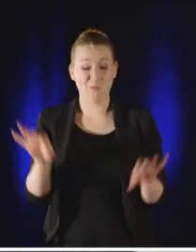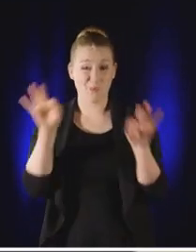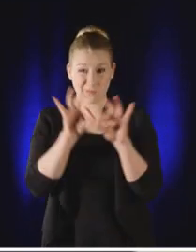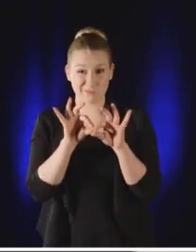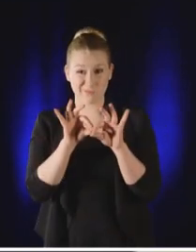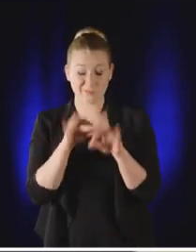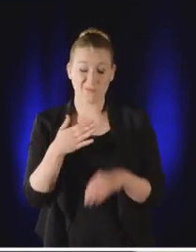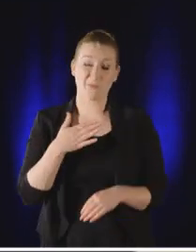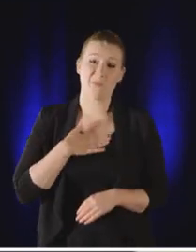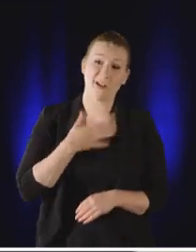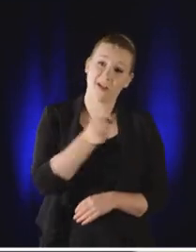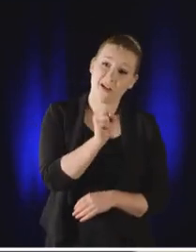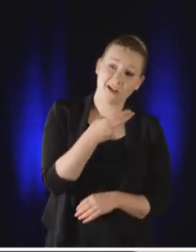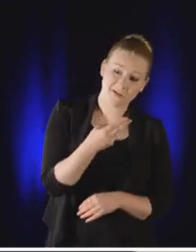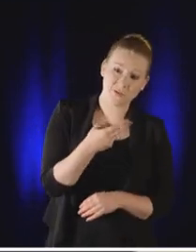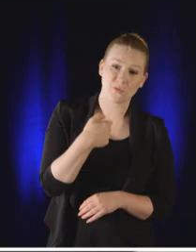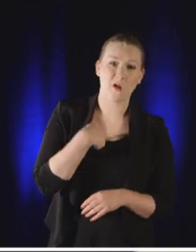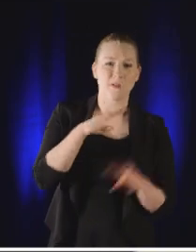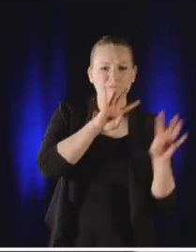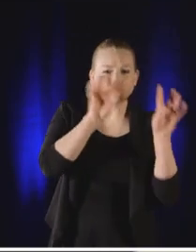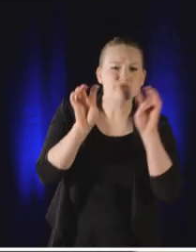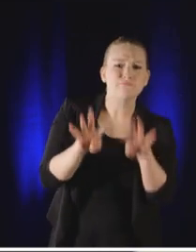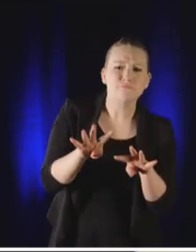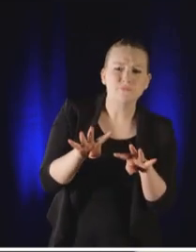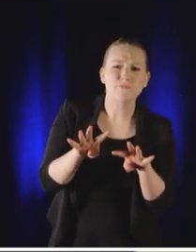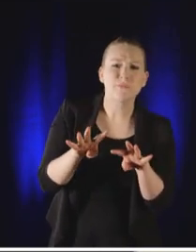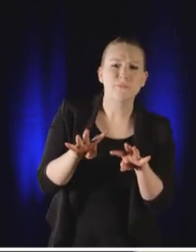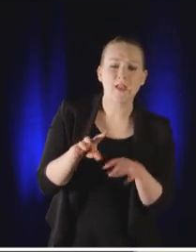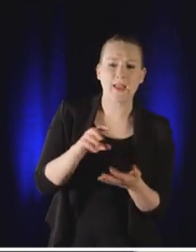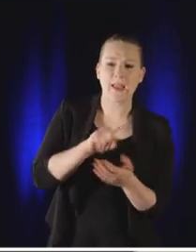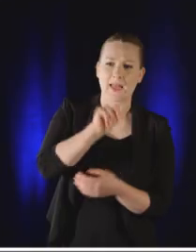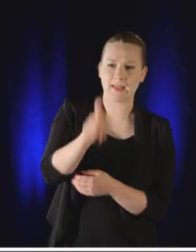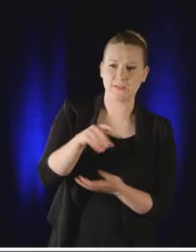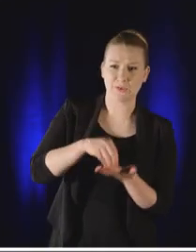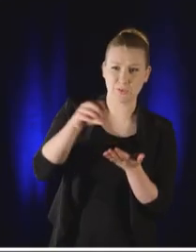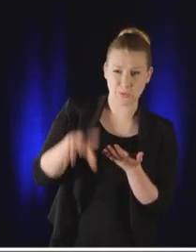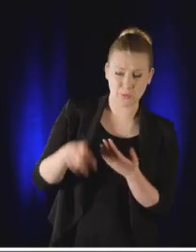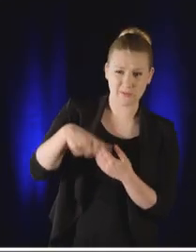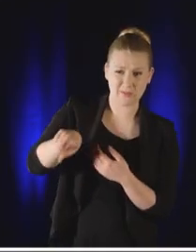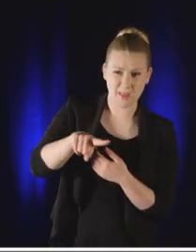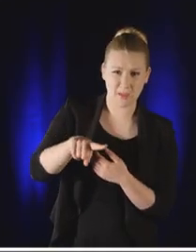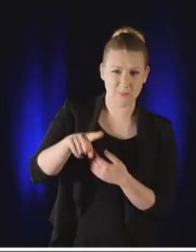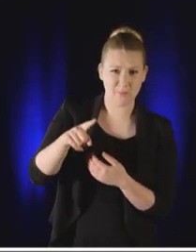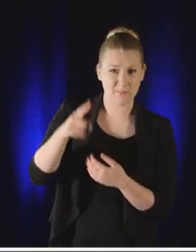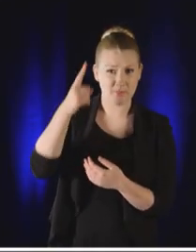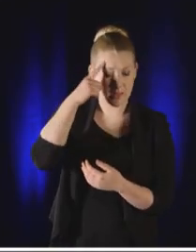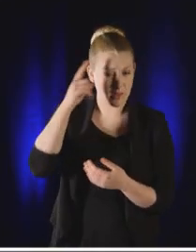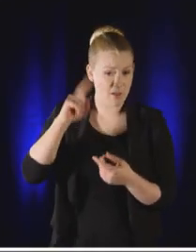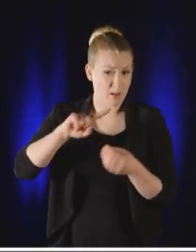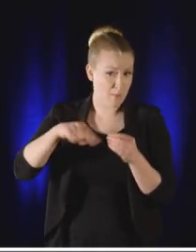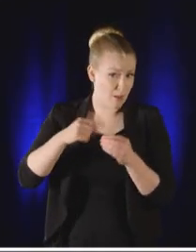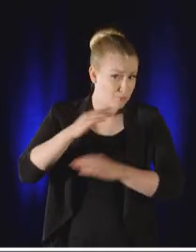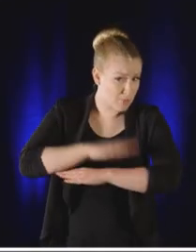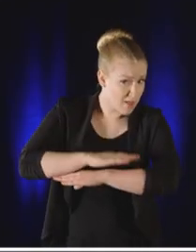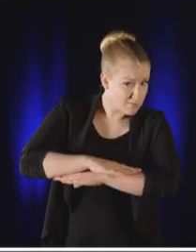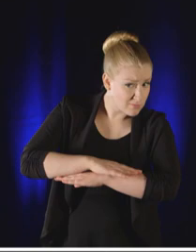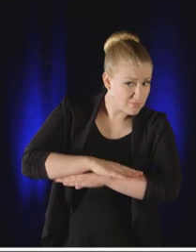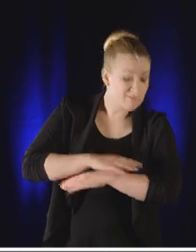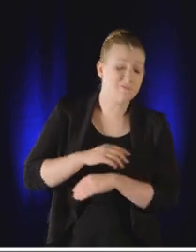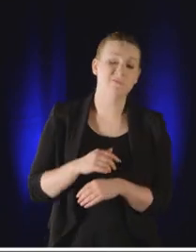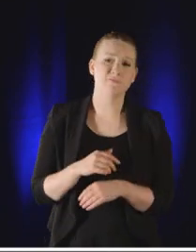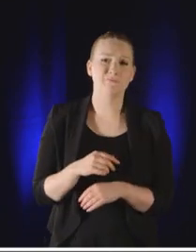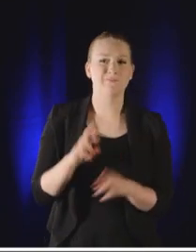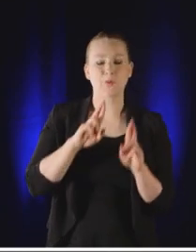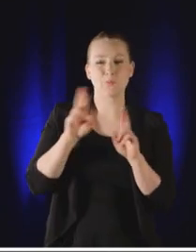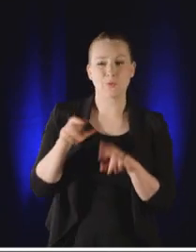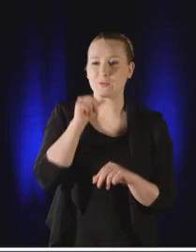school, asking students what did they think of their desks. And my results did not surprise me. Well, all except for that